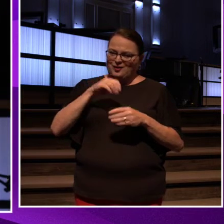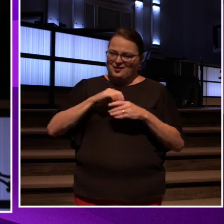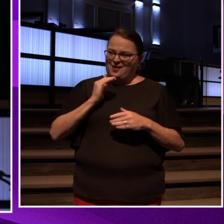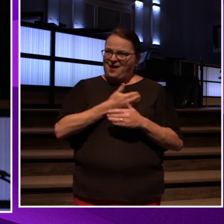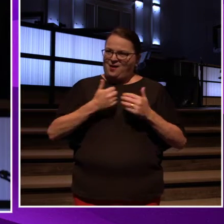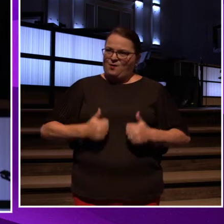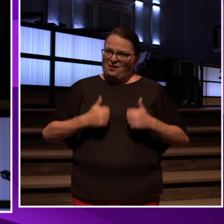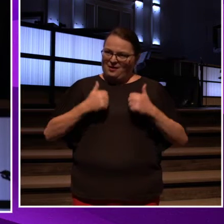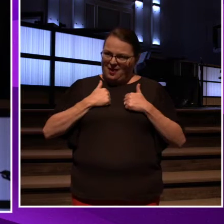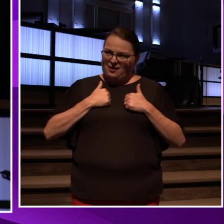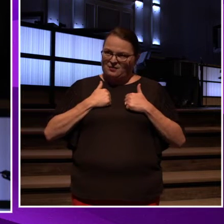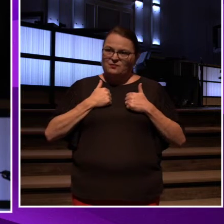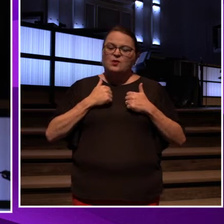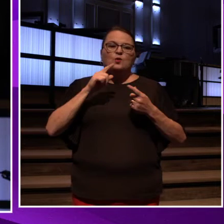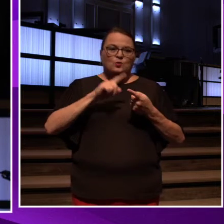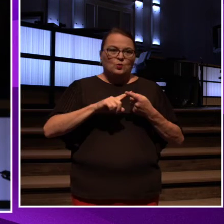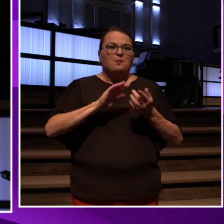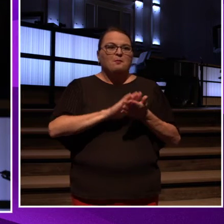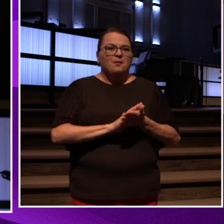work through your life.